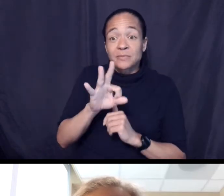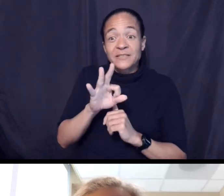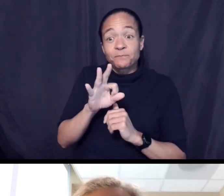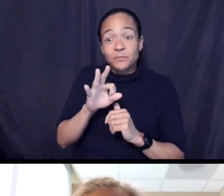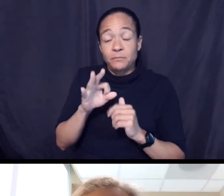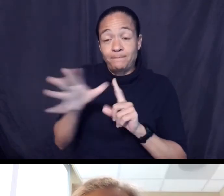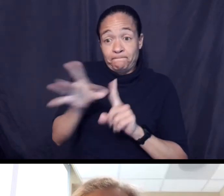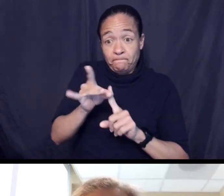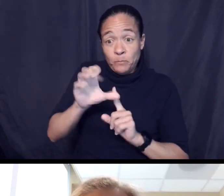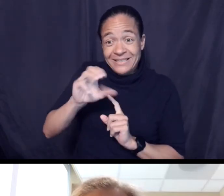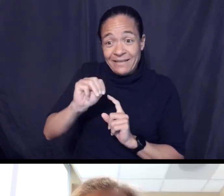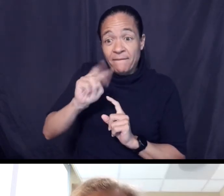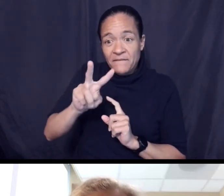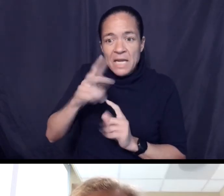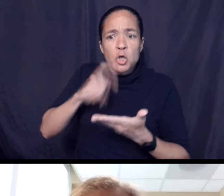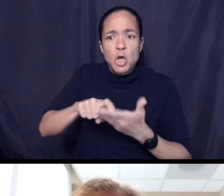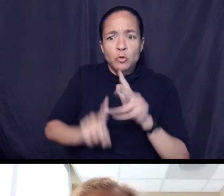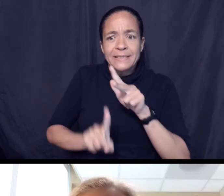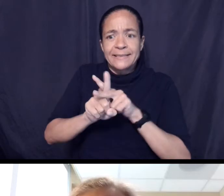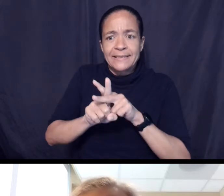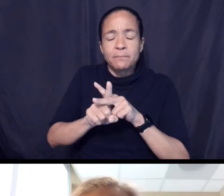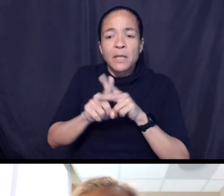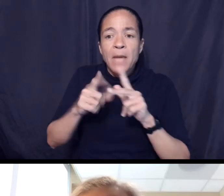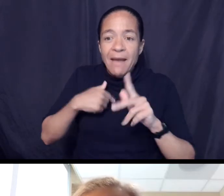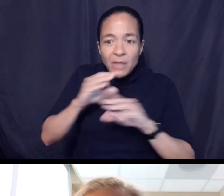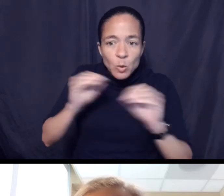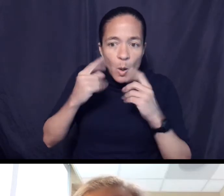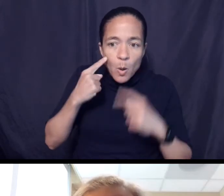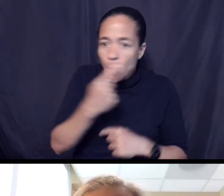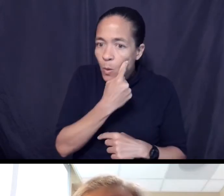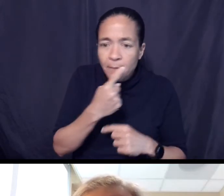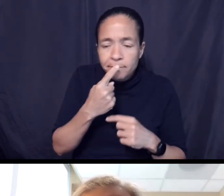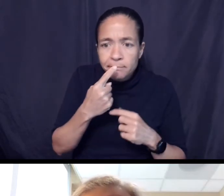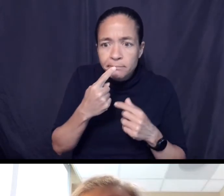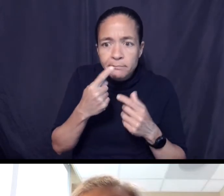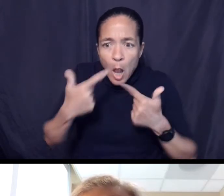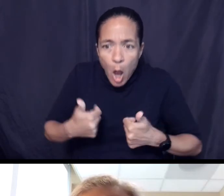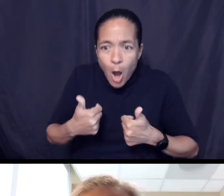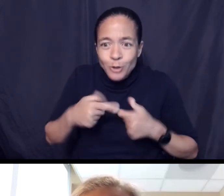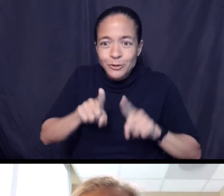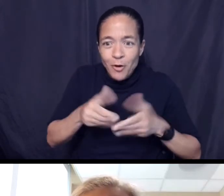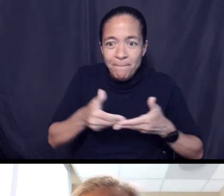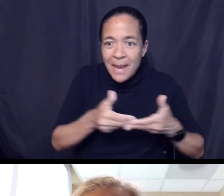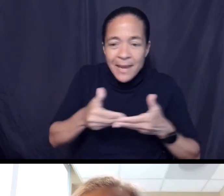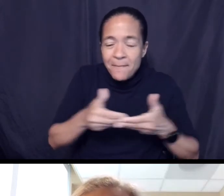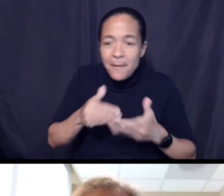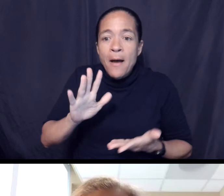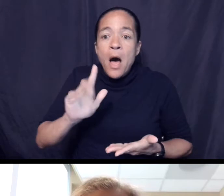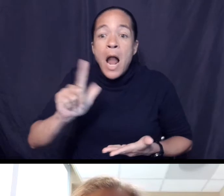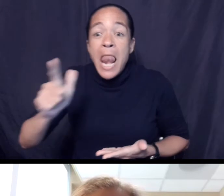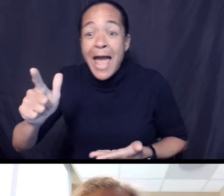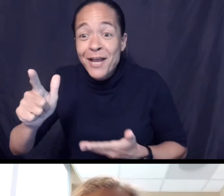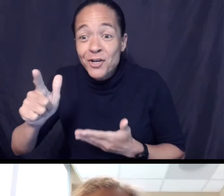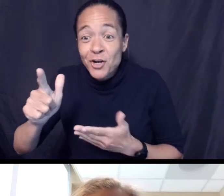do not experience vision issues in infancy also have no increased risk of vision problems later in childhood or